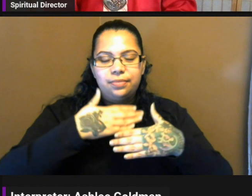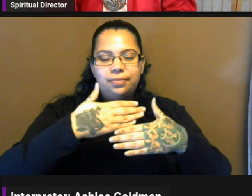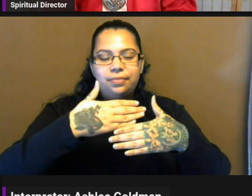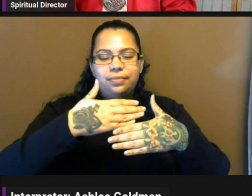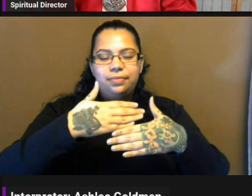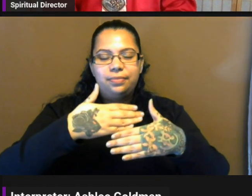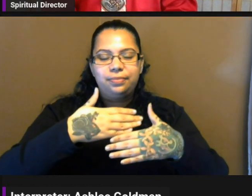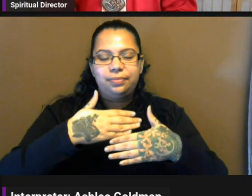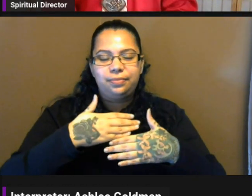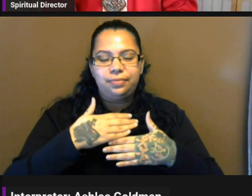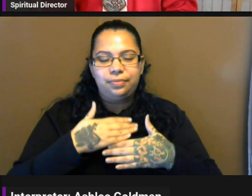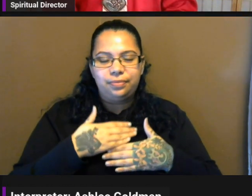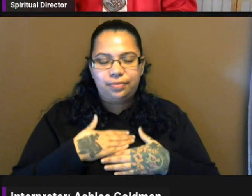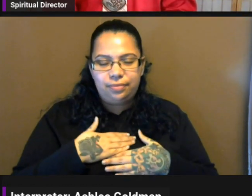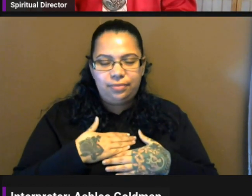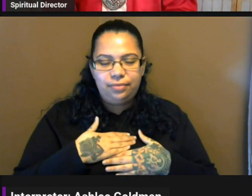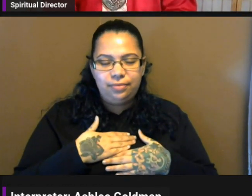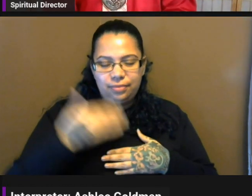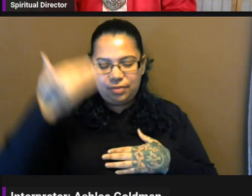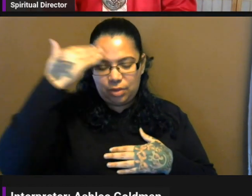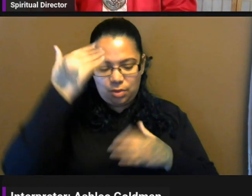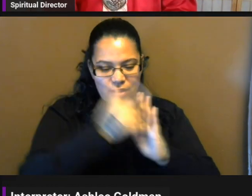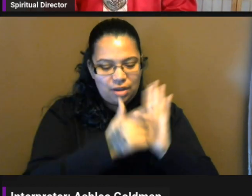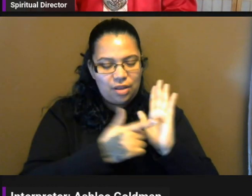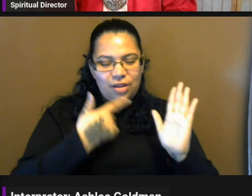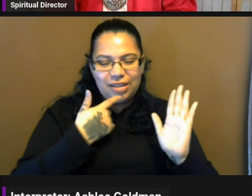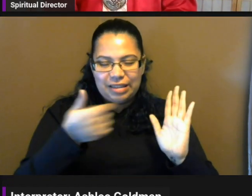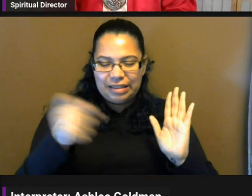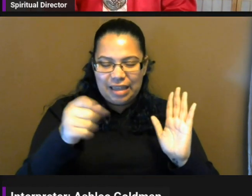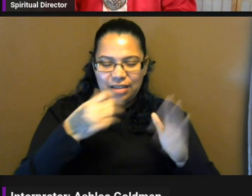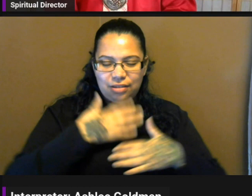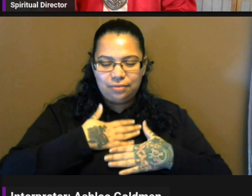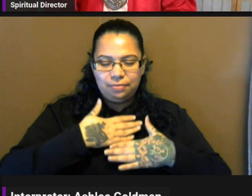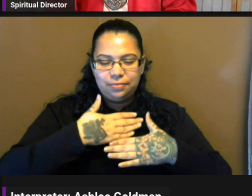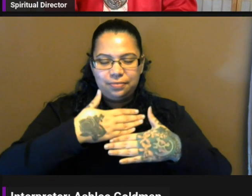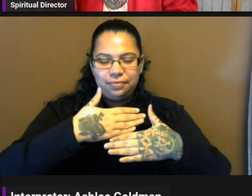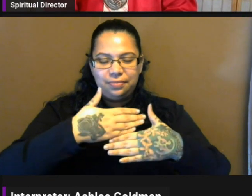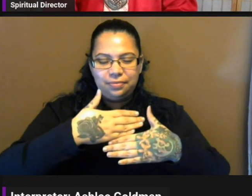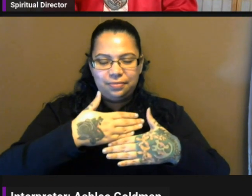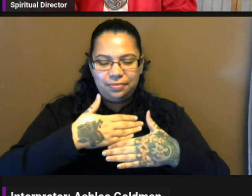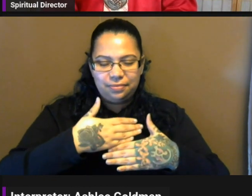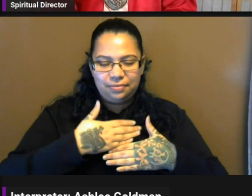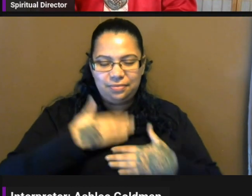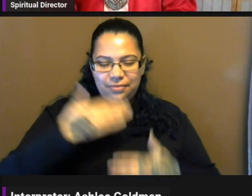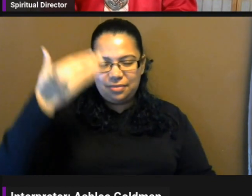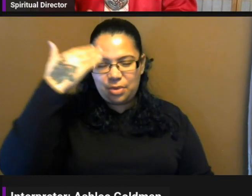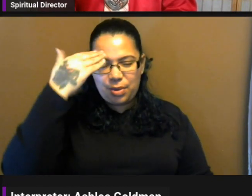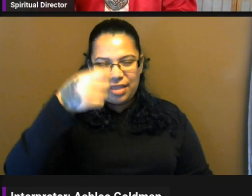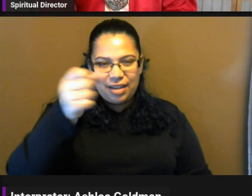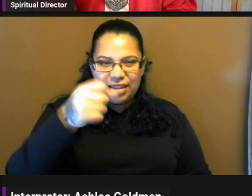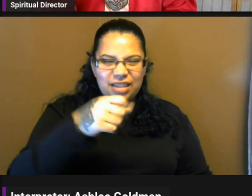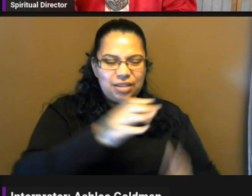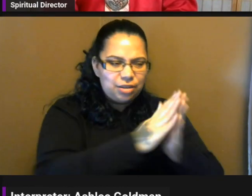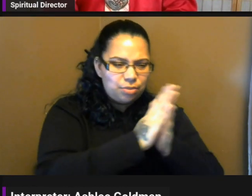Breathe. Knowing that the law says yes, breathe. Knowing that that yes means that this prayer, this